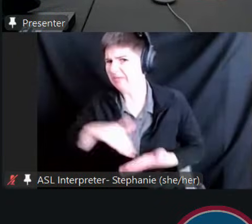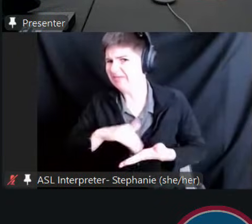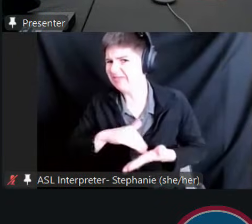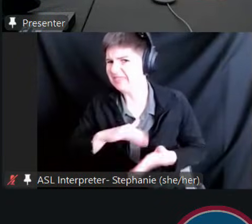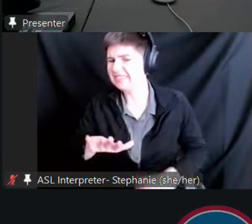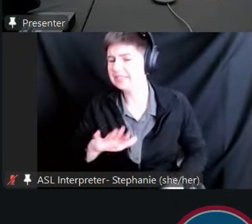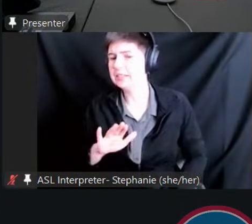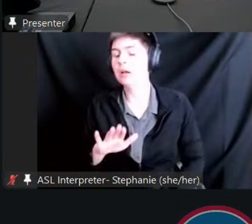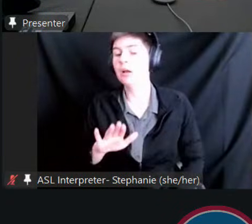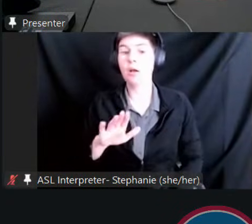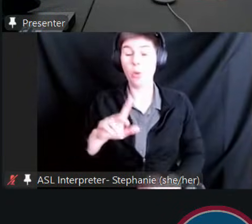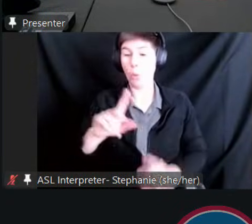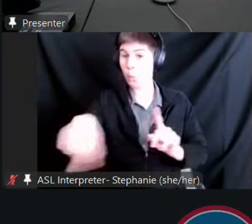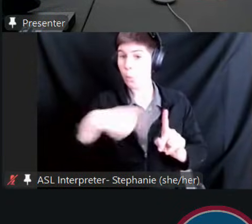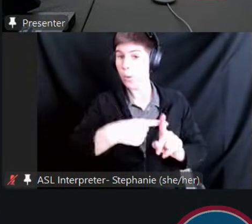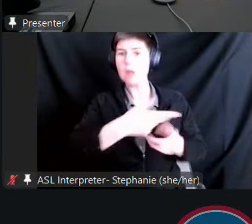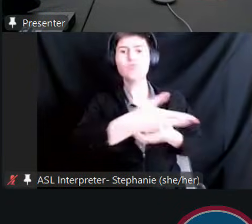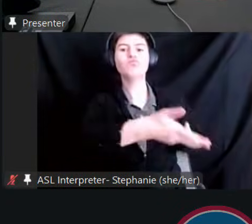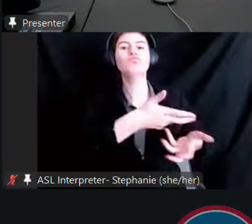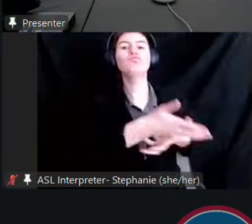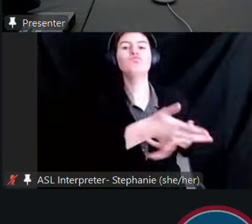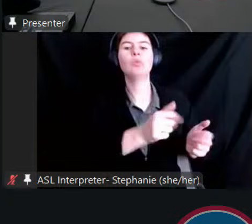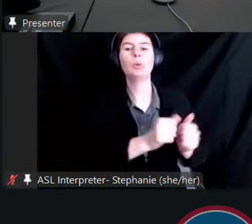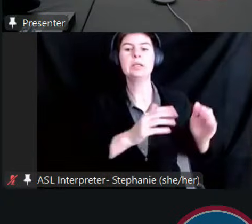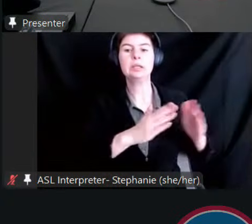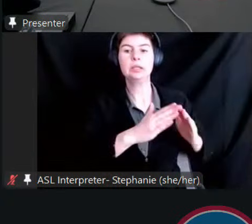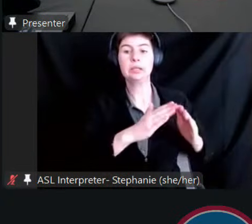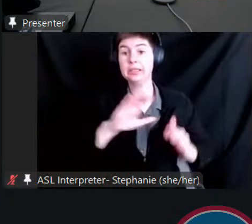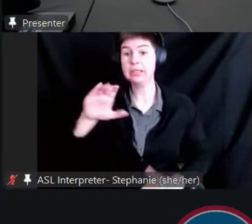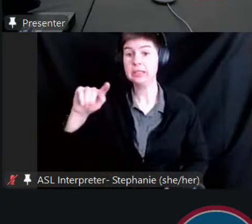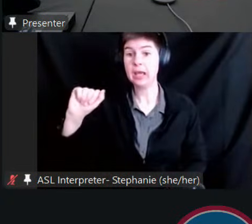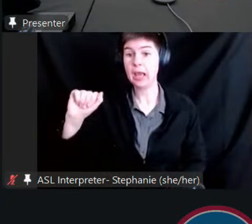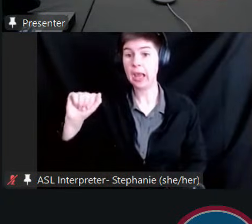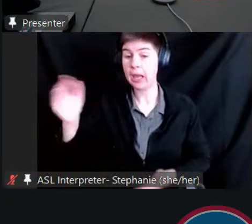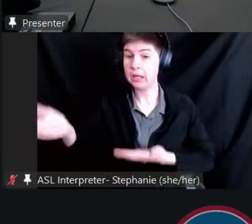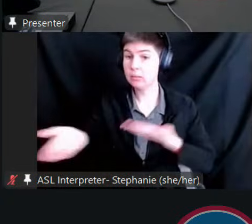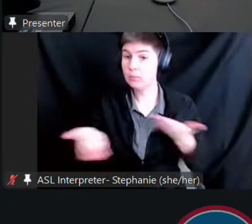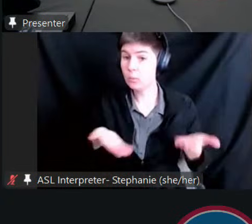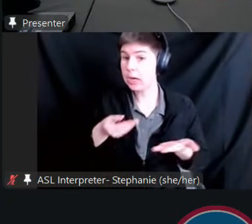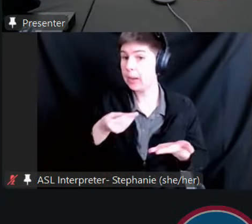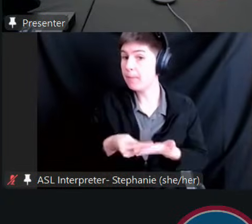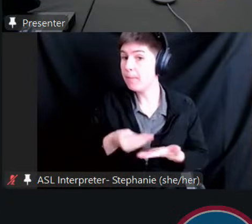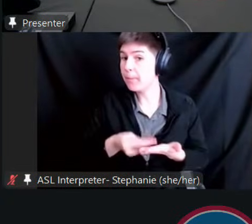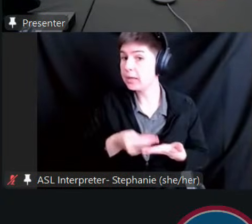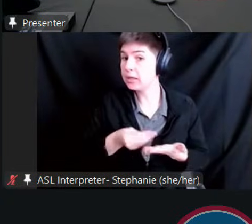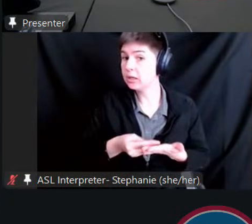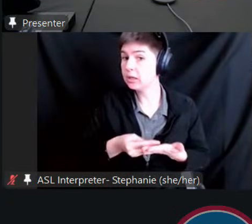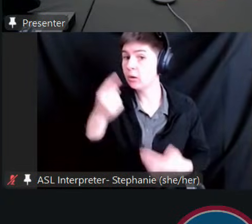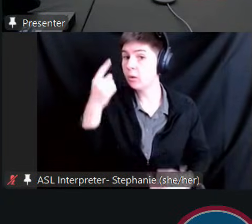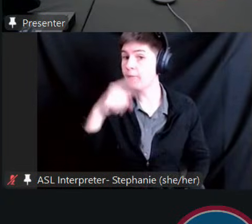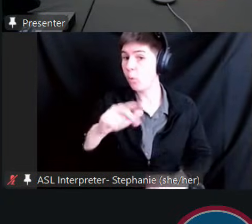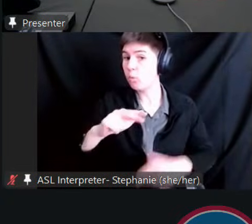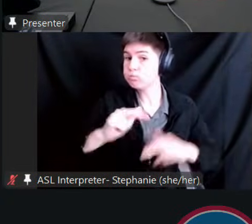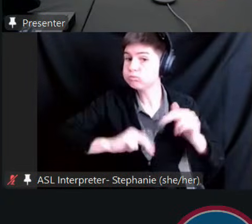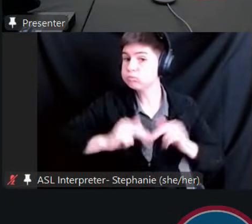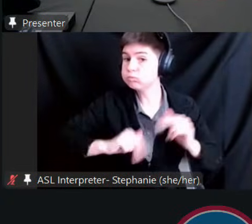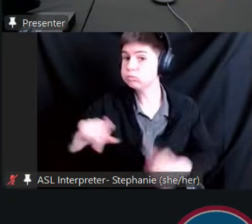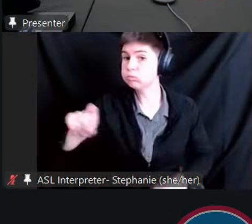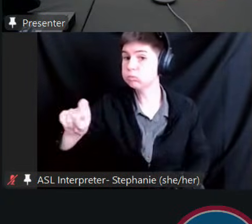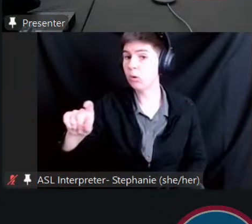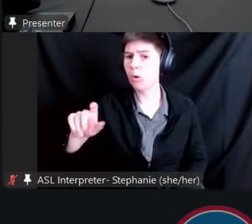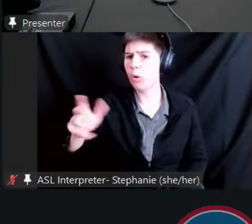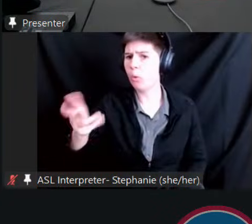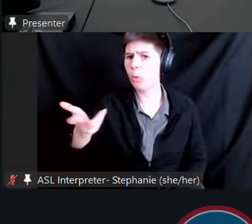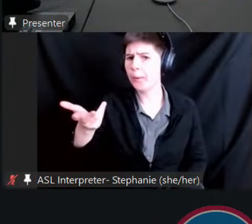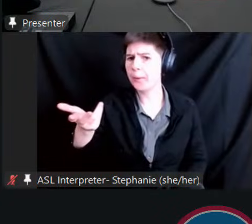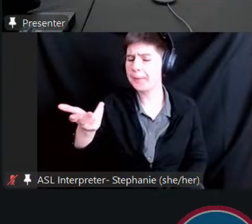those discussions, is CTA bringing funding to the table for these build outs? Or